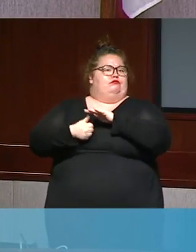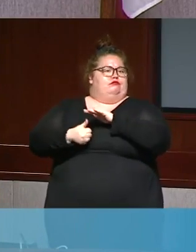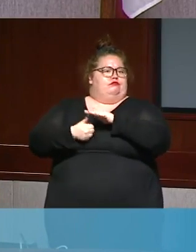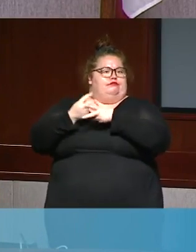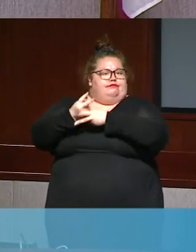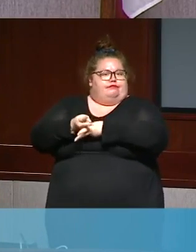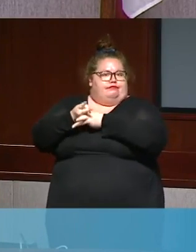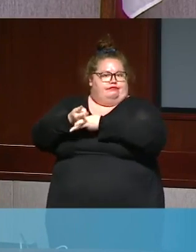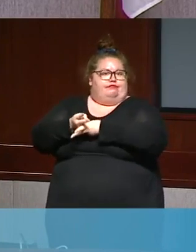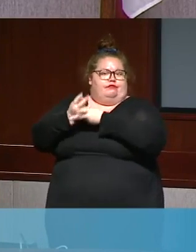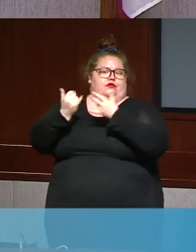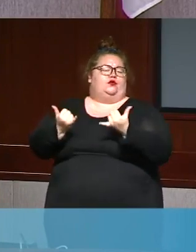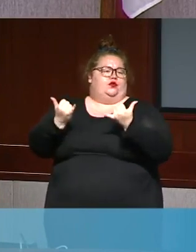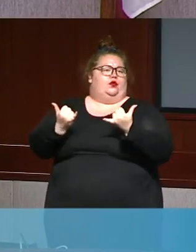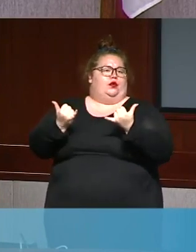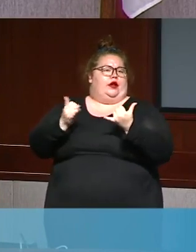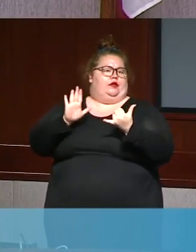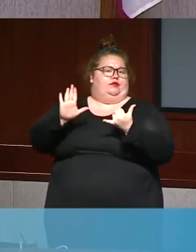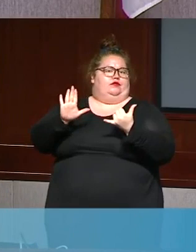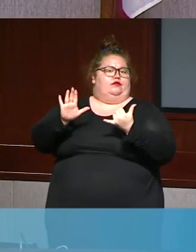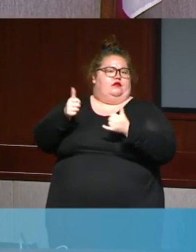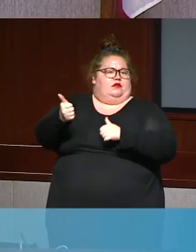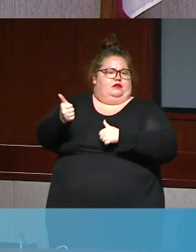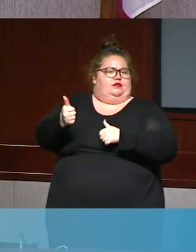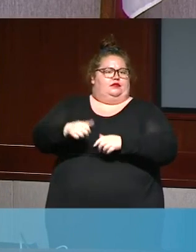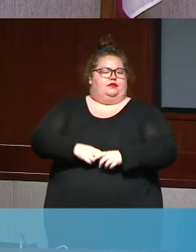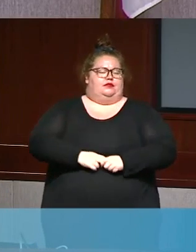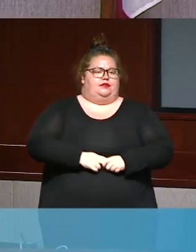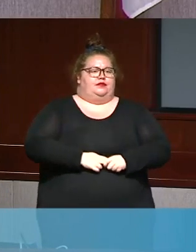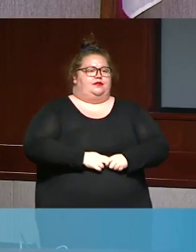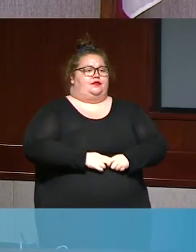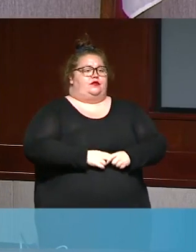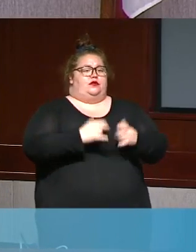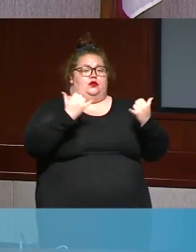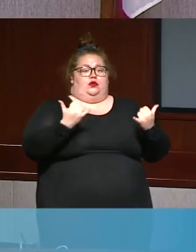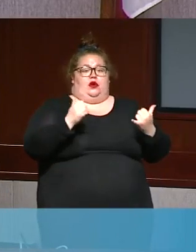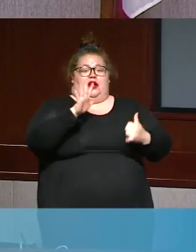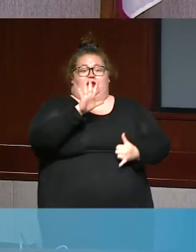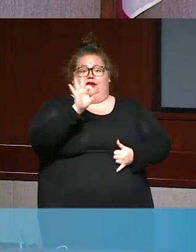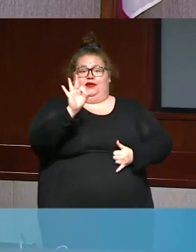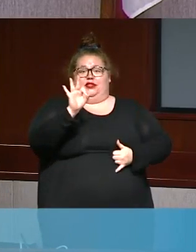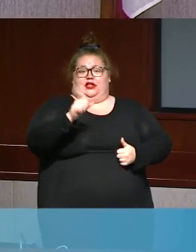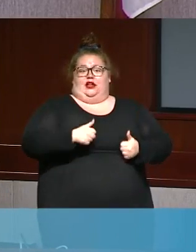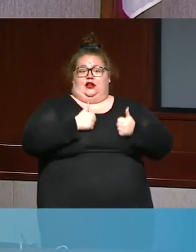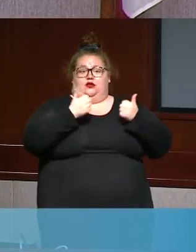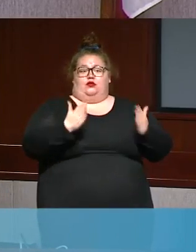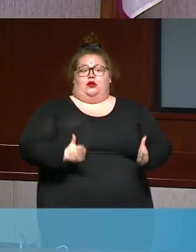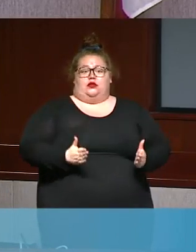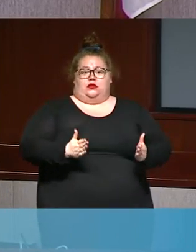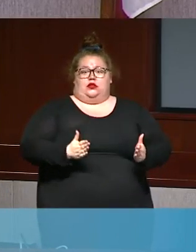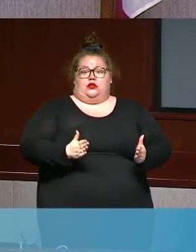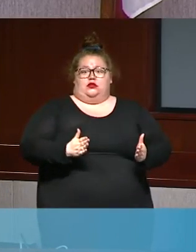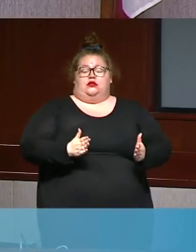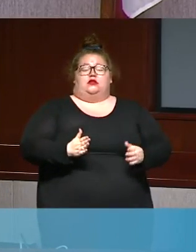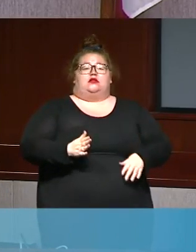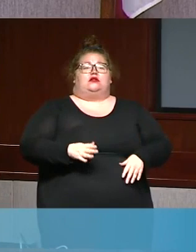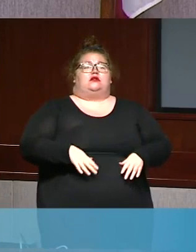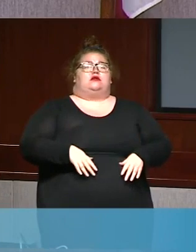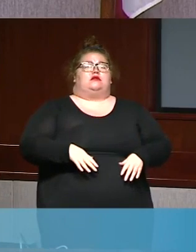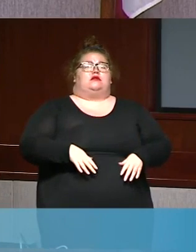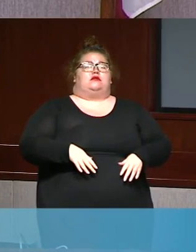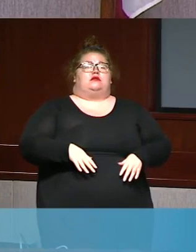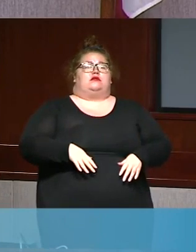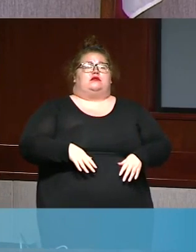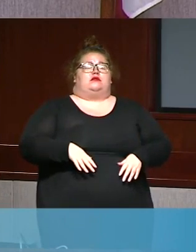their symptoms at home on their own. Today, 59 residents in Kern County, or 2% of those who have